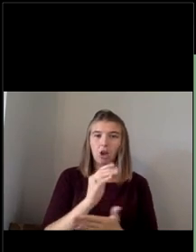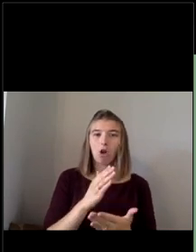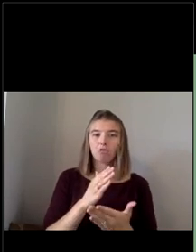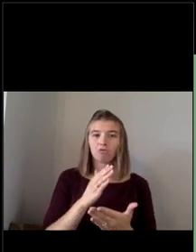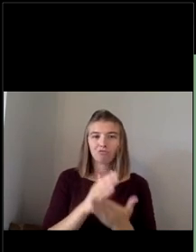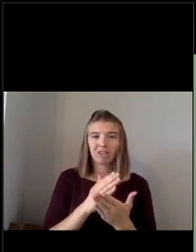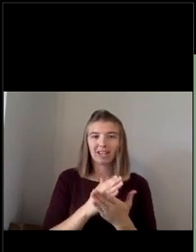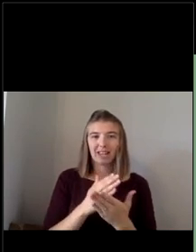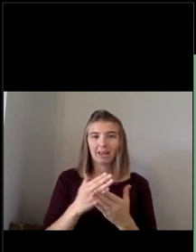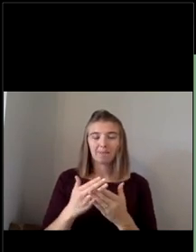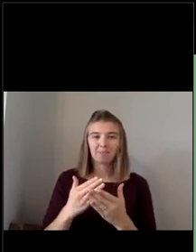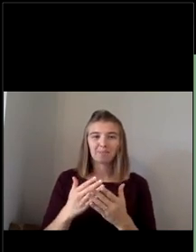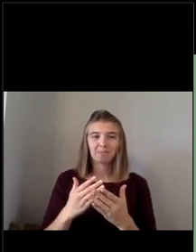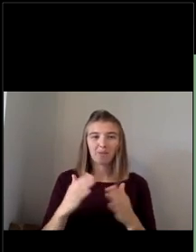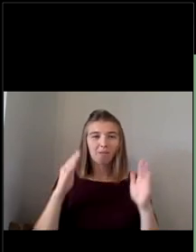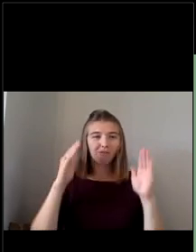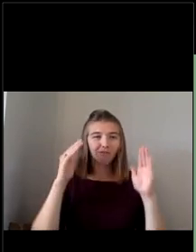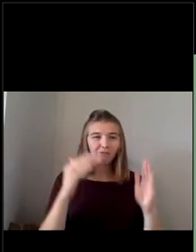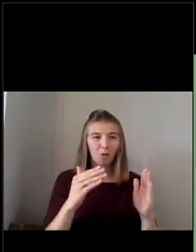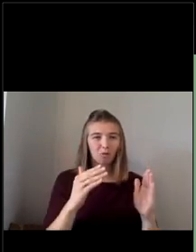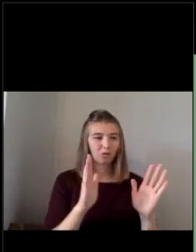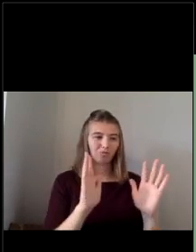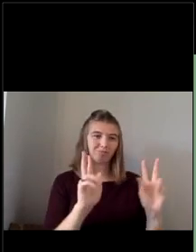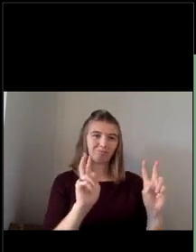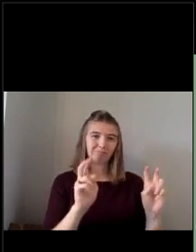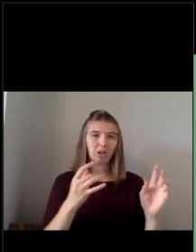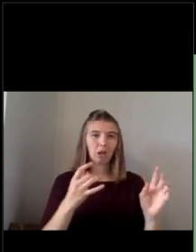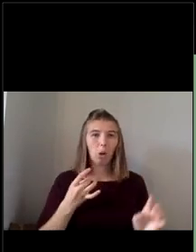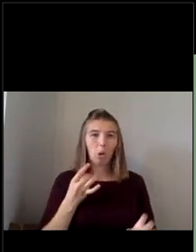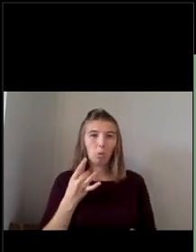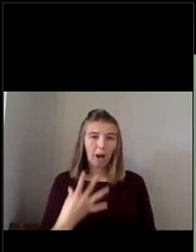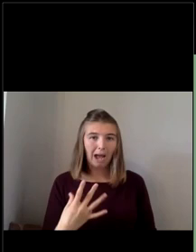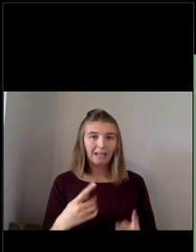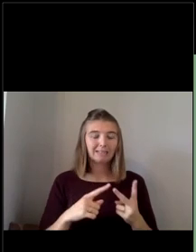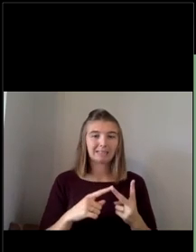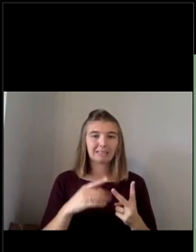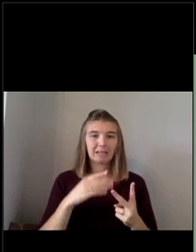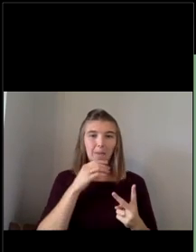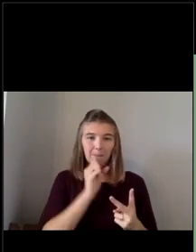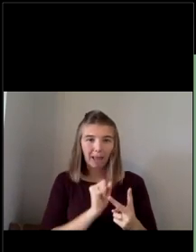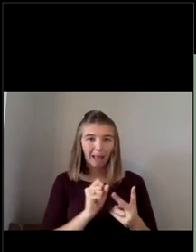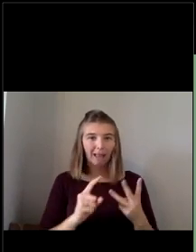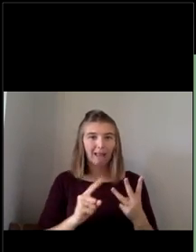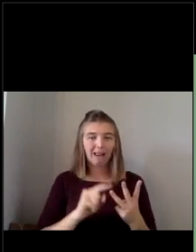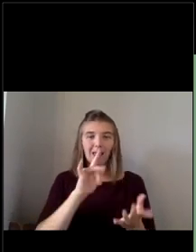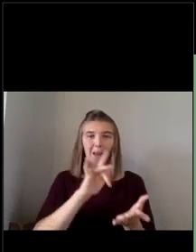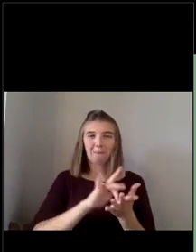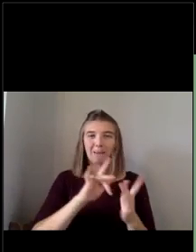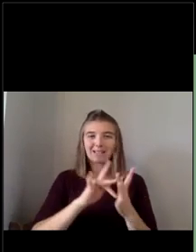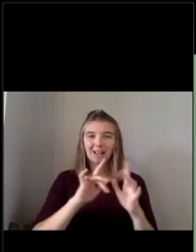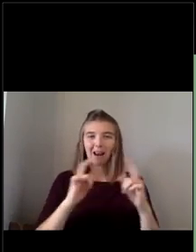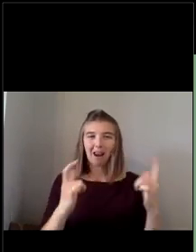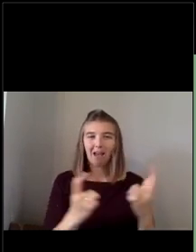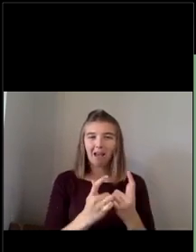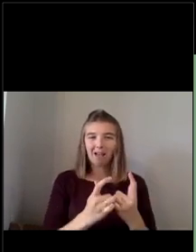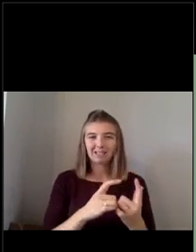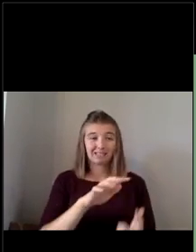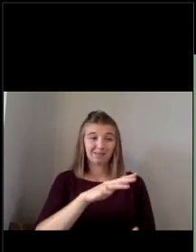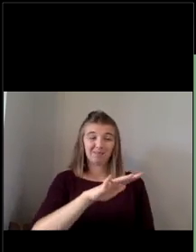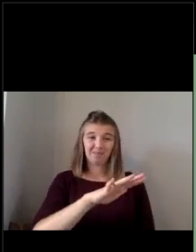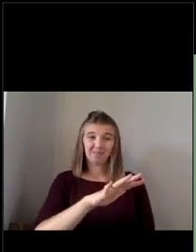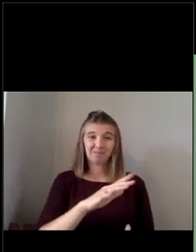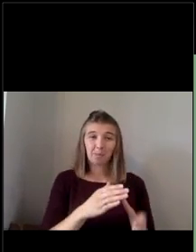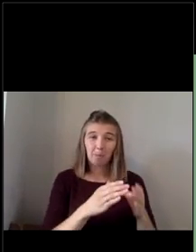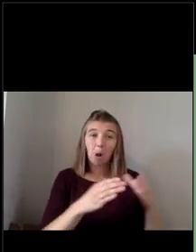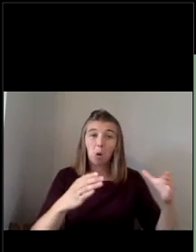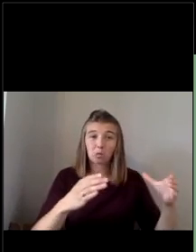the student learner, you know, as white, middle class, and often male. And this notion is supported by a number of researchers. Reed, for